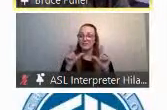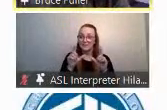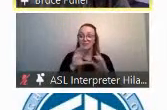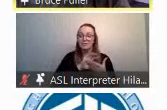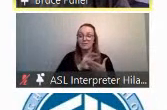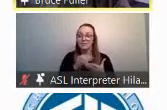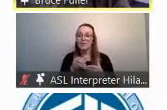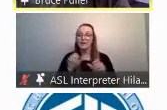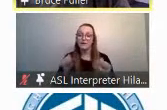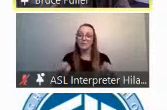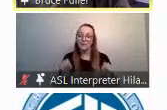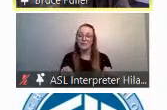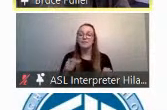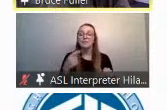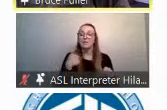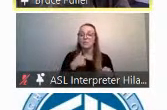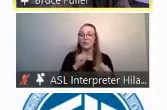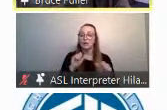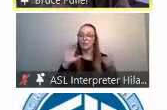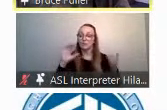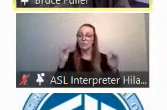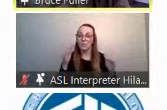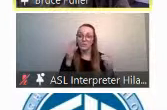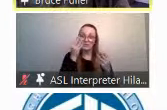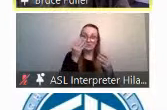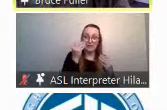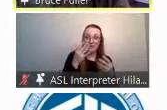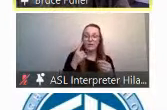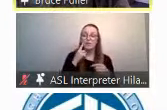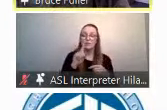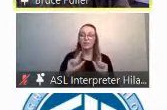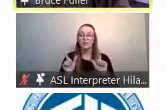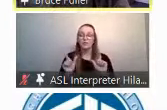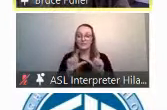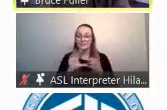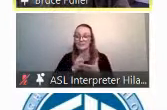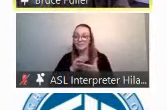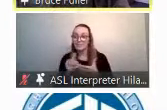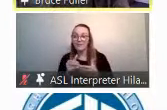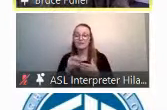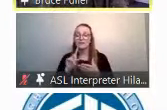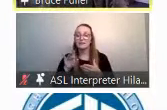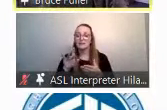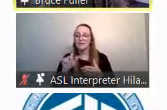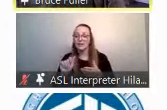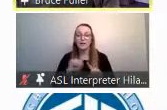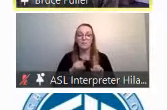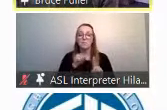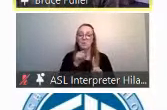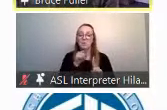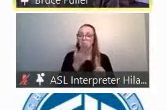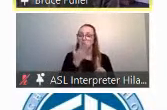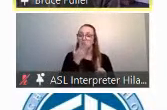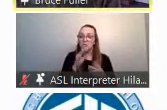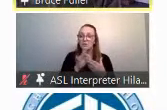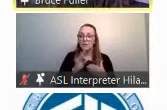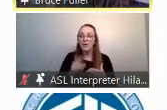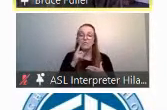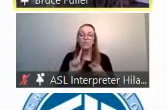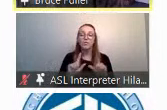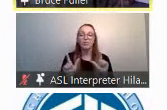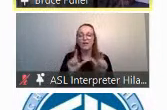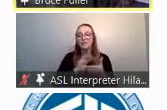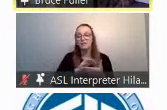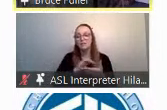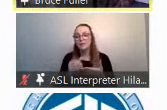data from CDSS's license capacity data. But this is a pretty solid count of license capacity